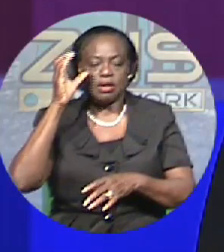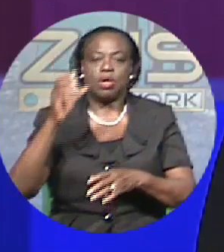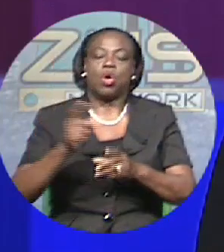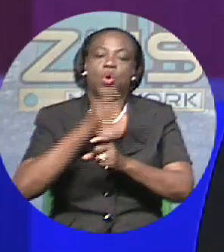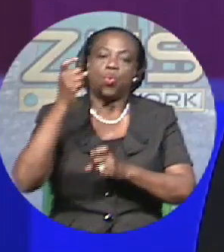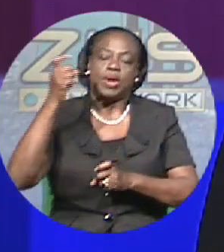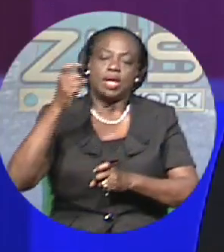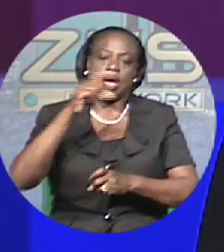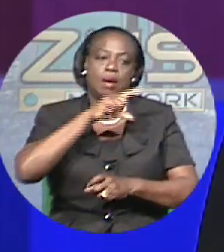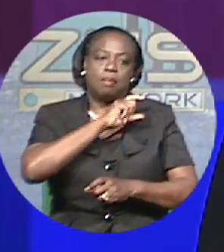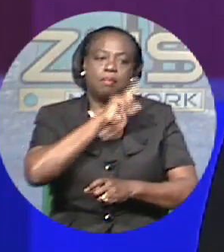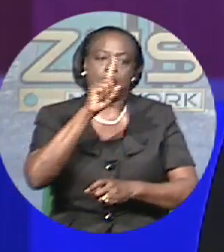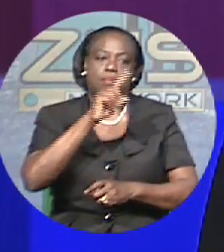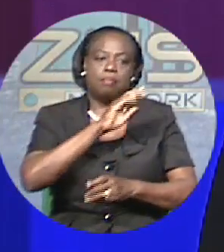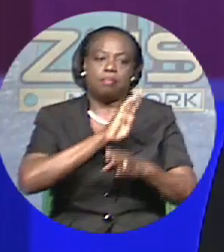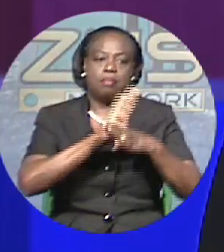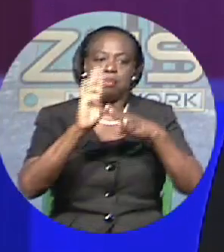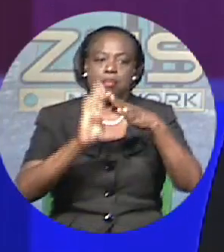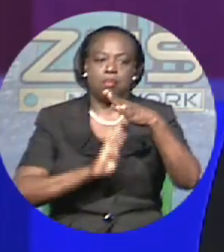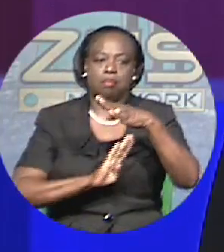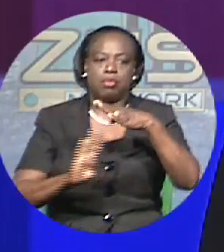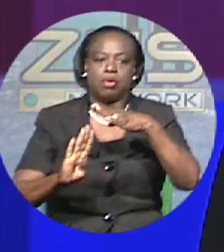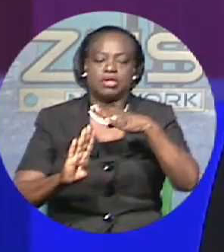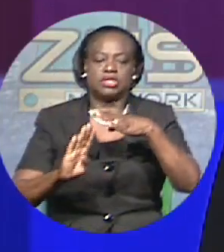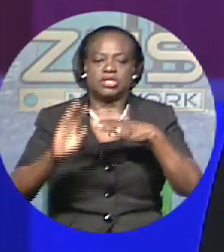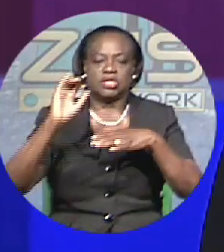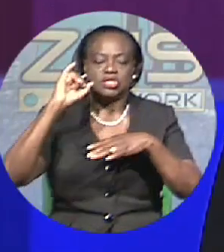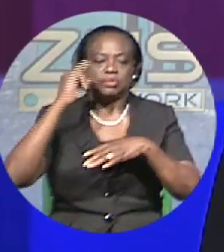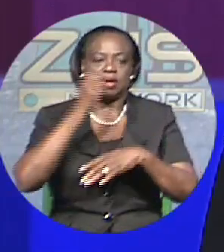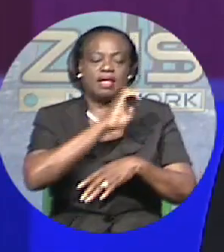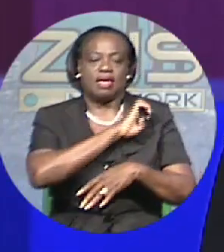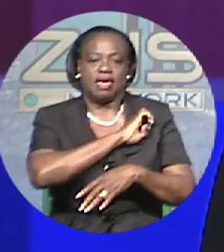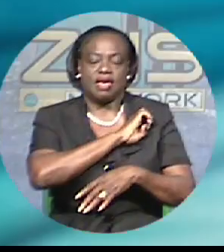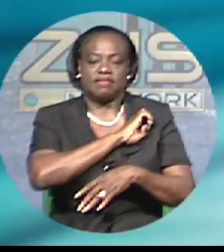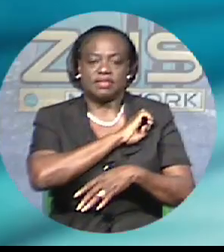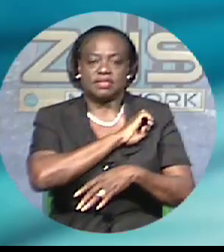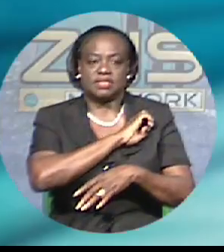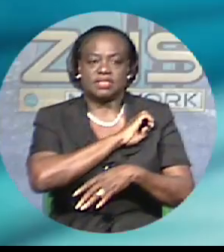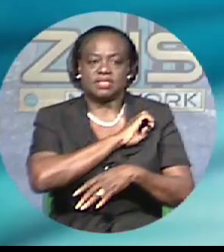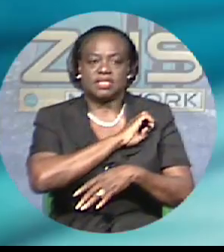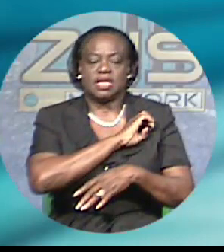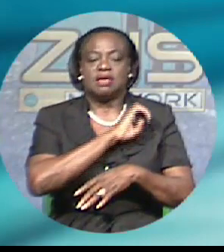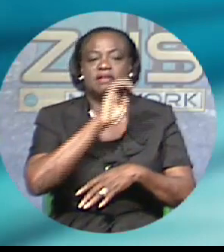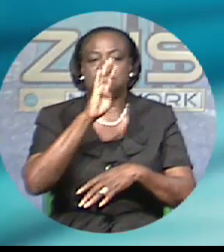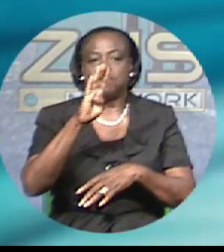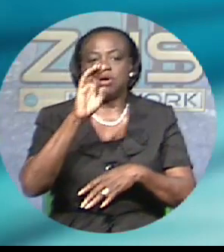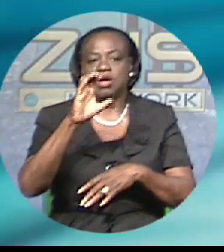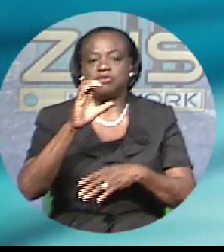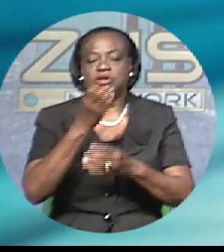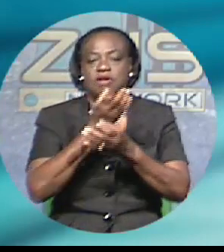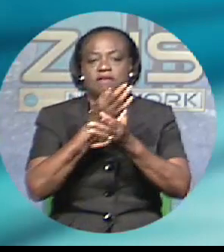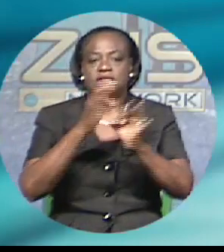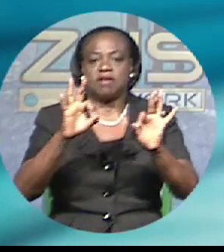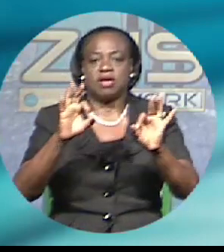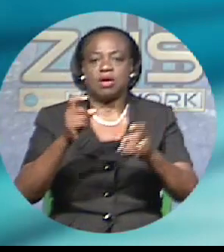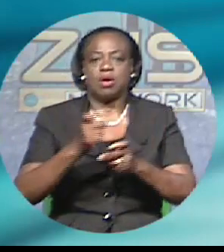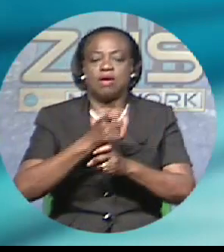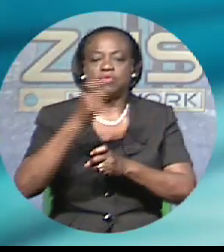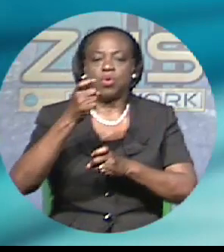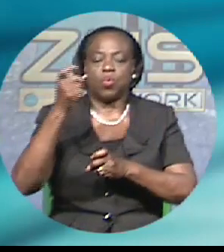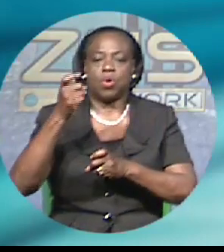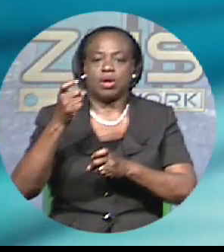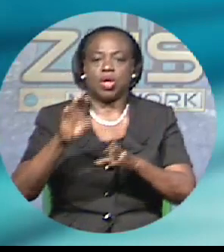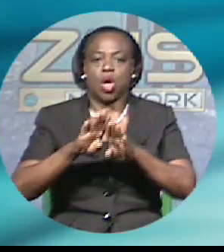bronze in the 800-meter freestyle, swimmer Joanna Evans put herself in prime position for a podium finish in the 400 free after she won her opening round heat